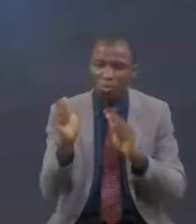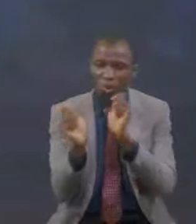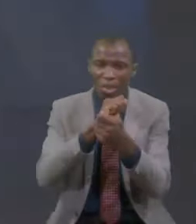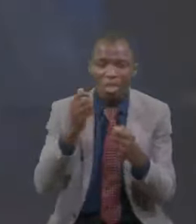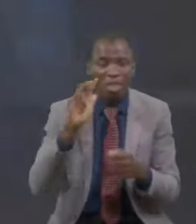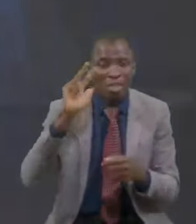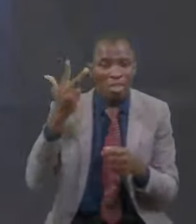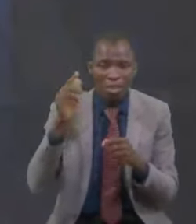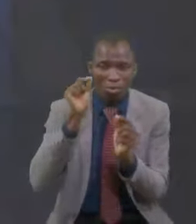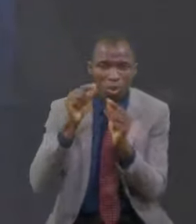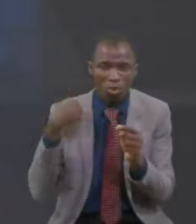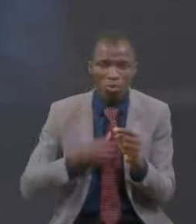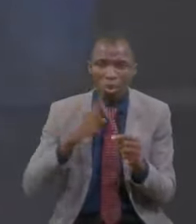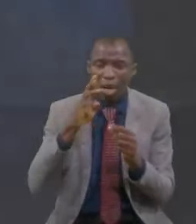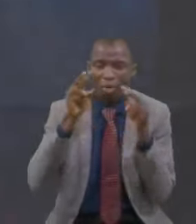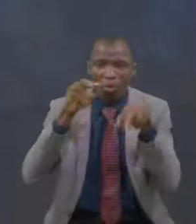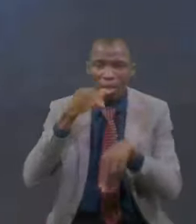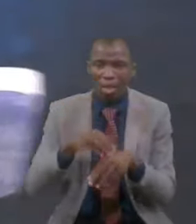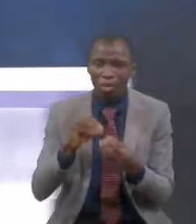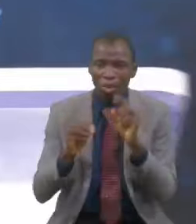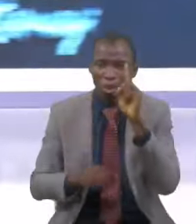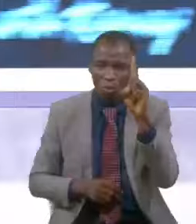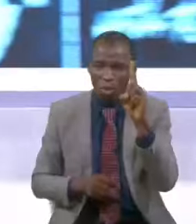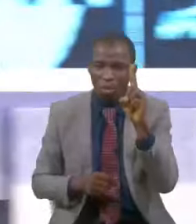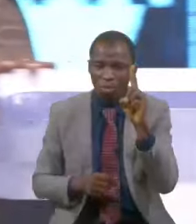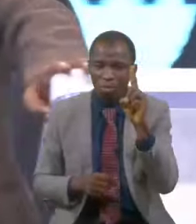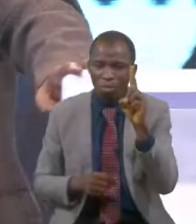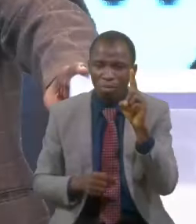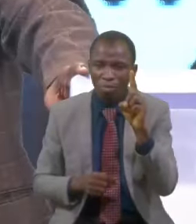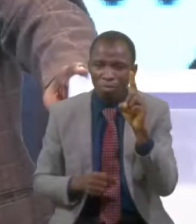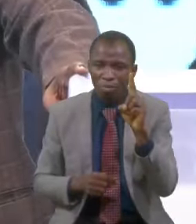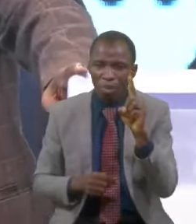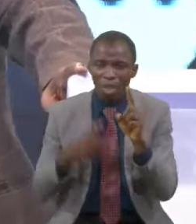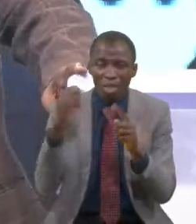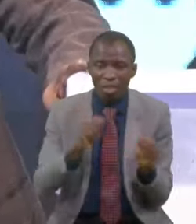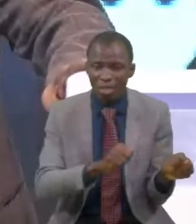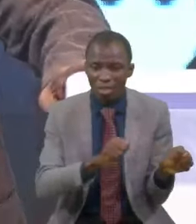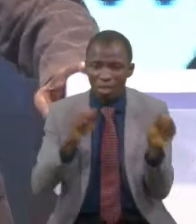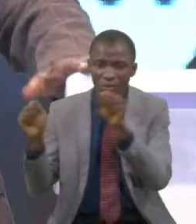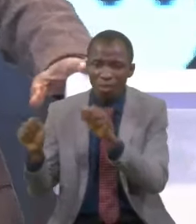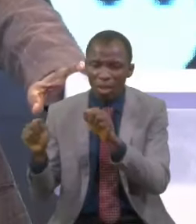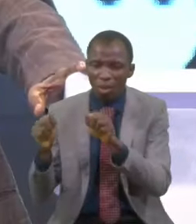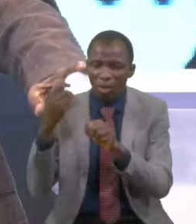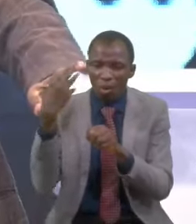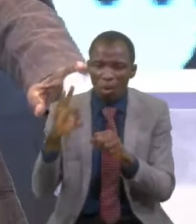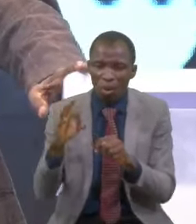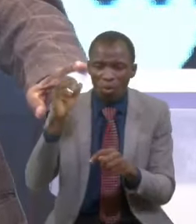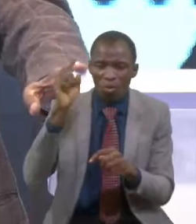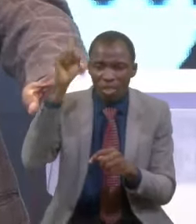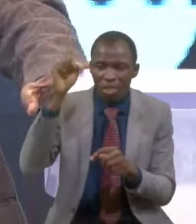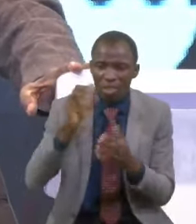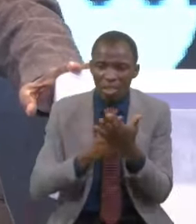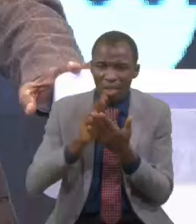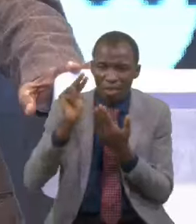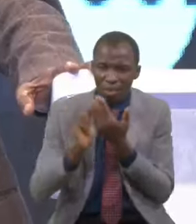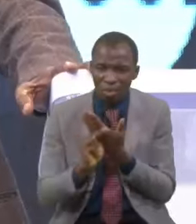at. We're looking at, number one, the transfer of His righteousness